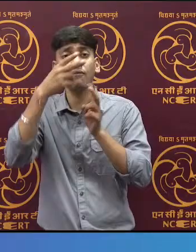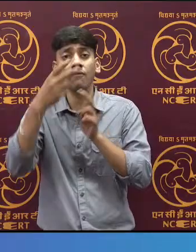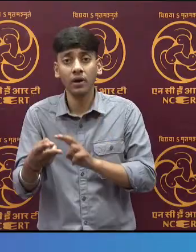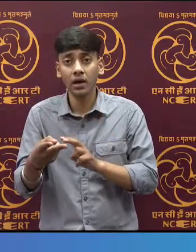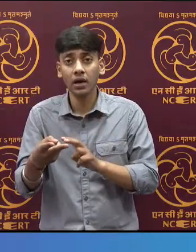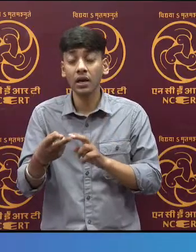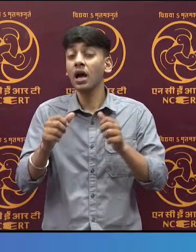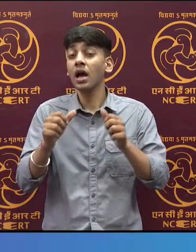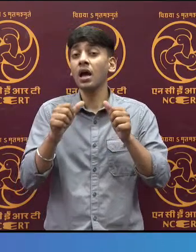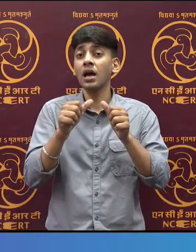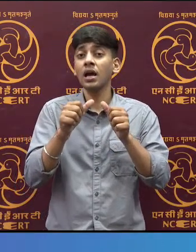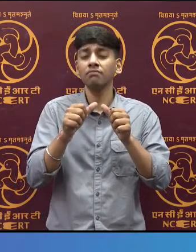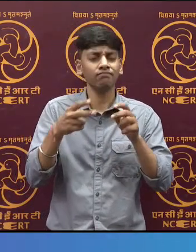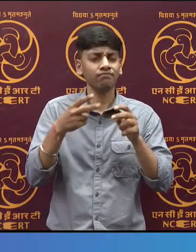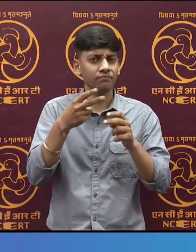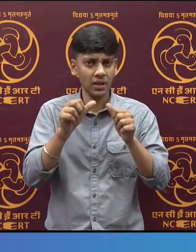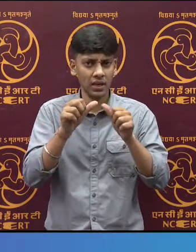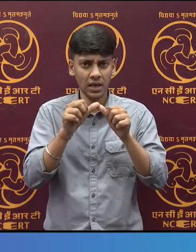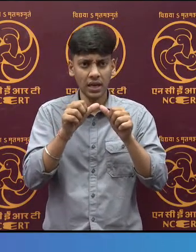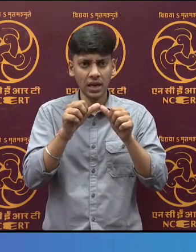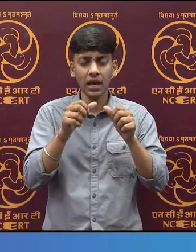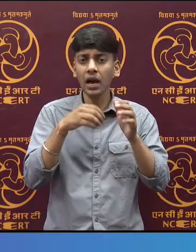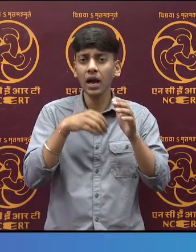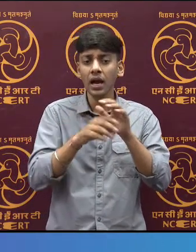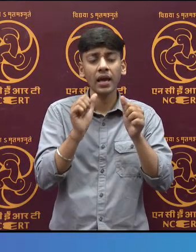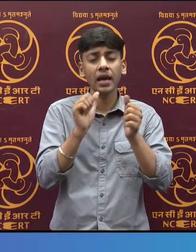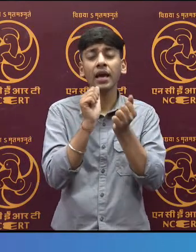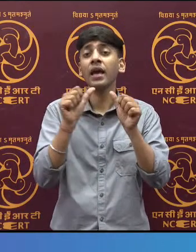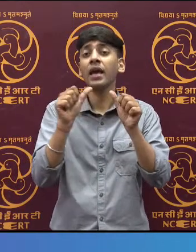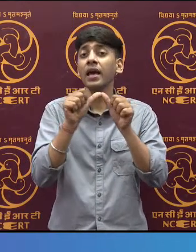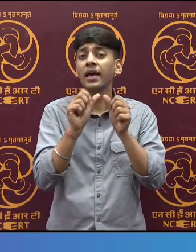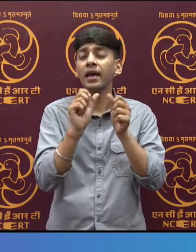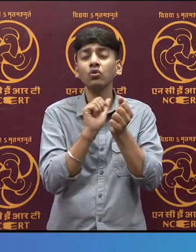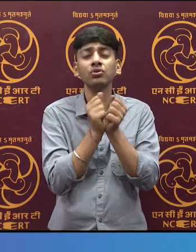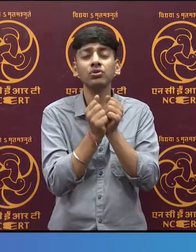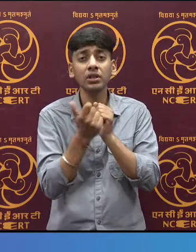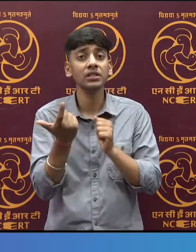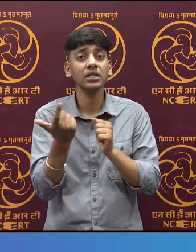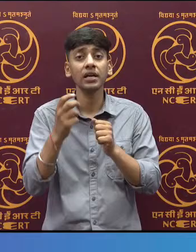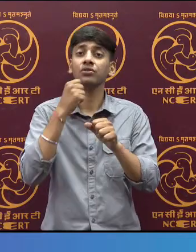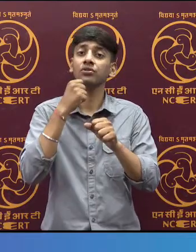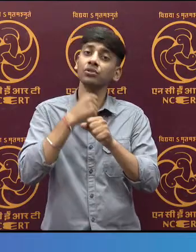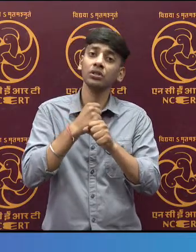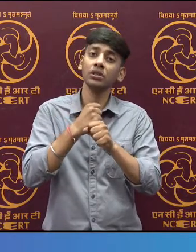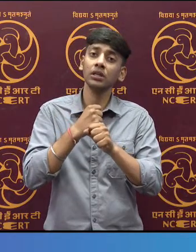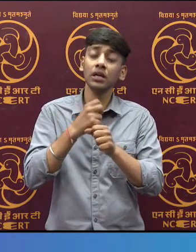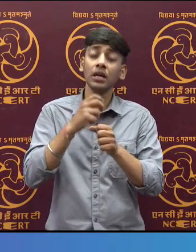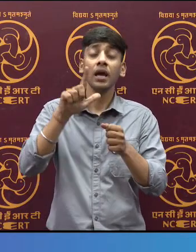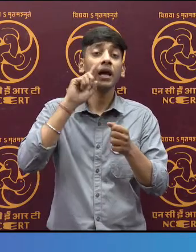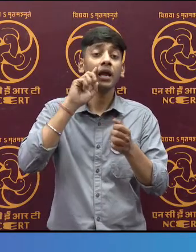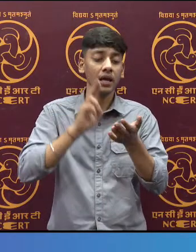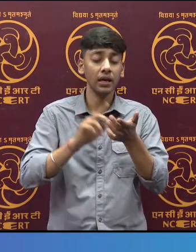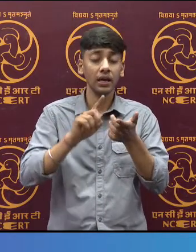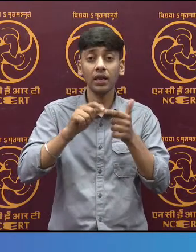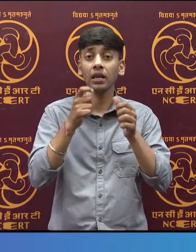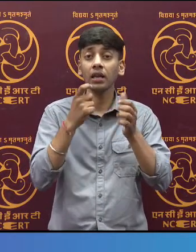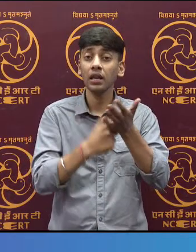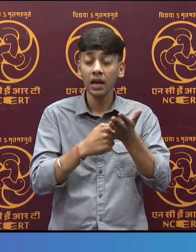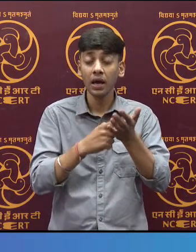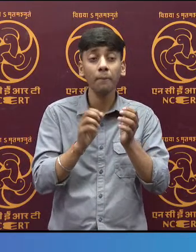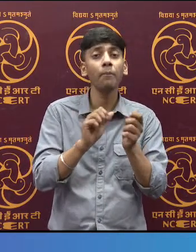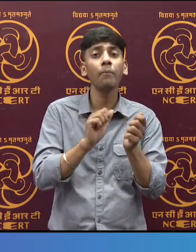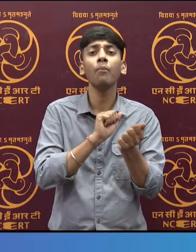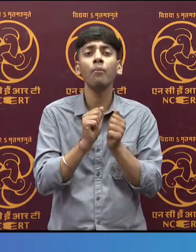motion, in place of A we will write G, because whenever we are doing a linear motion, there we use the symbol